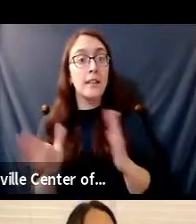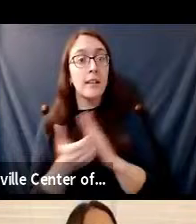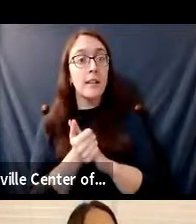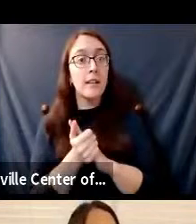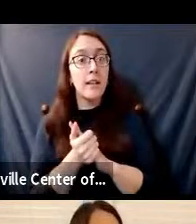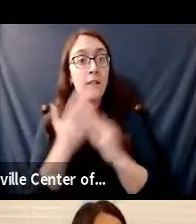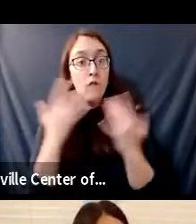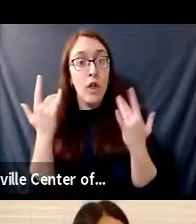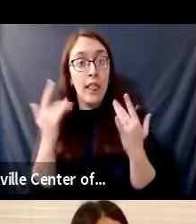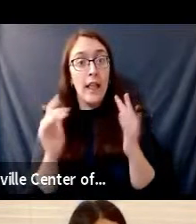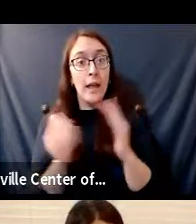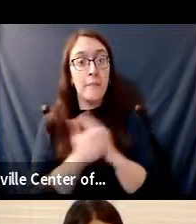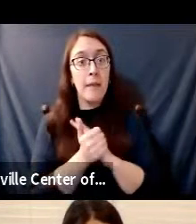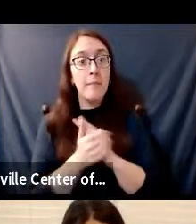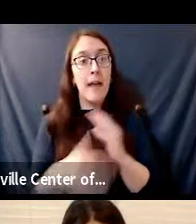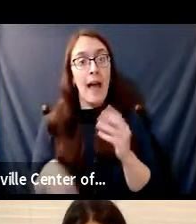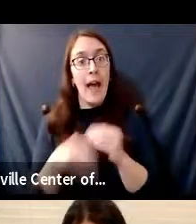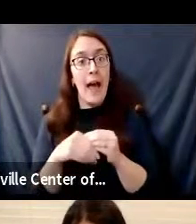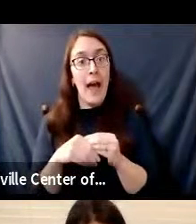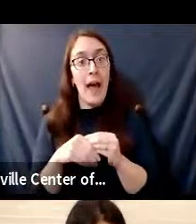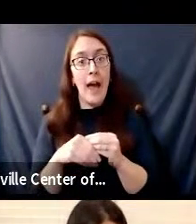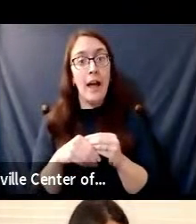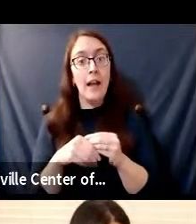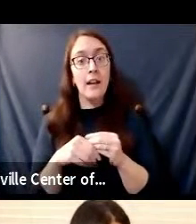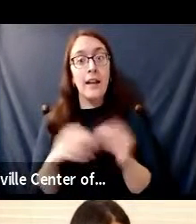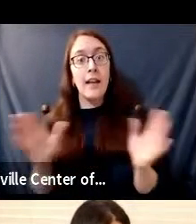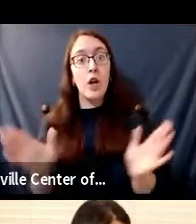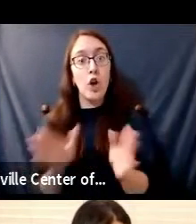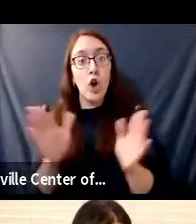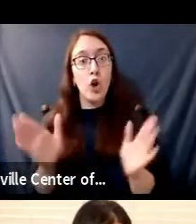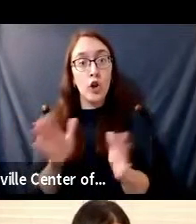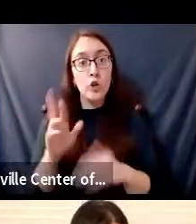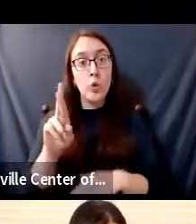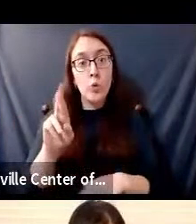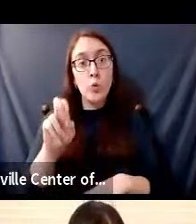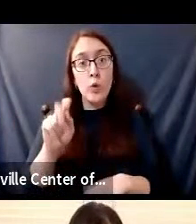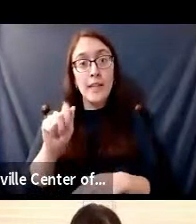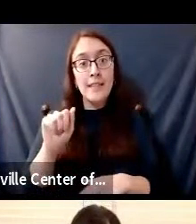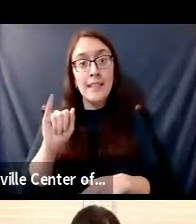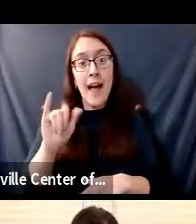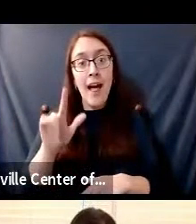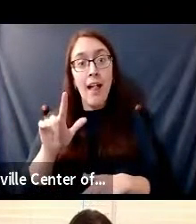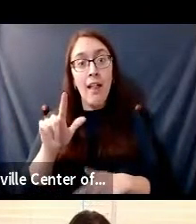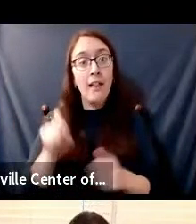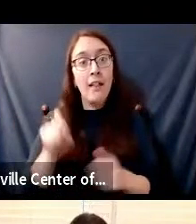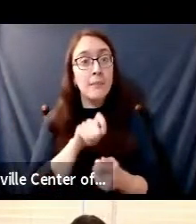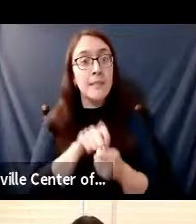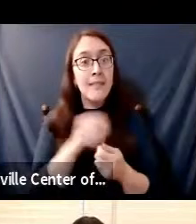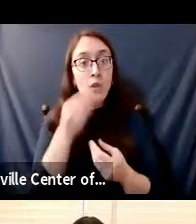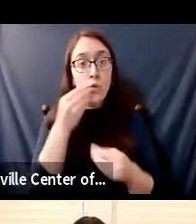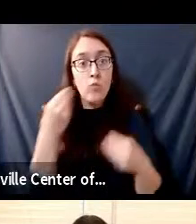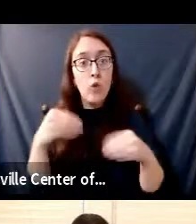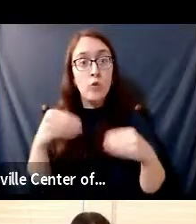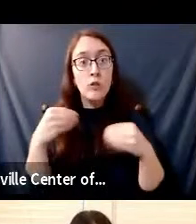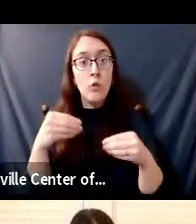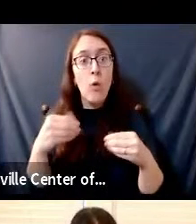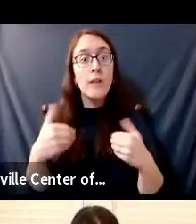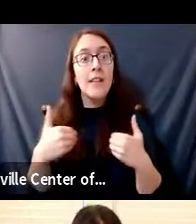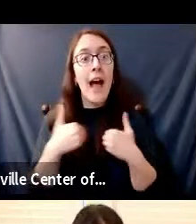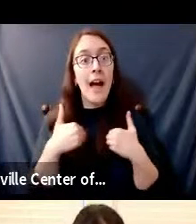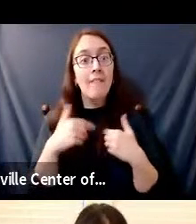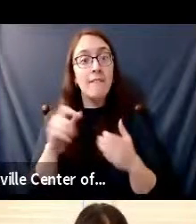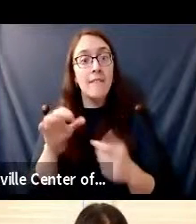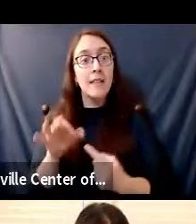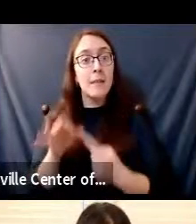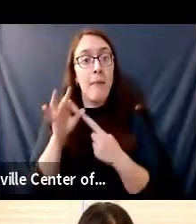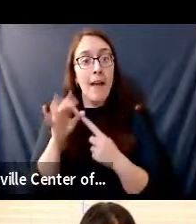add a bullet that encourages retail outlets, especially grocery stores, to have special hours for vulnerable populations only.